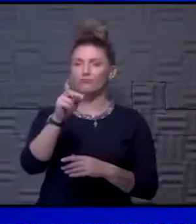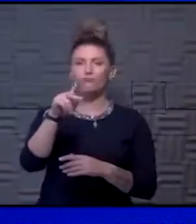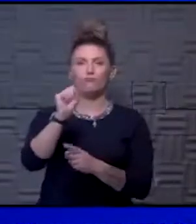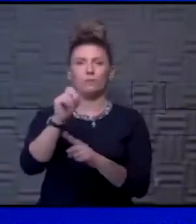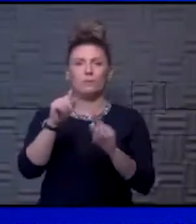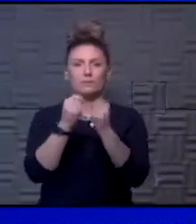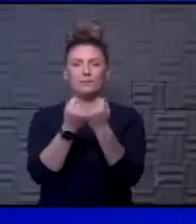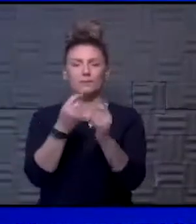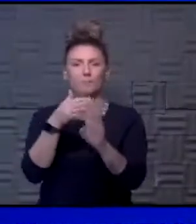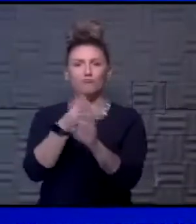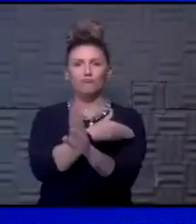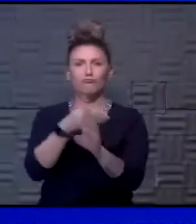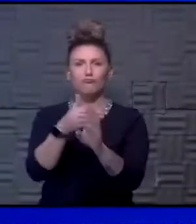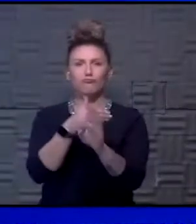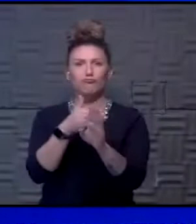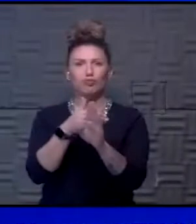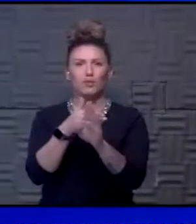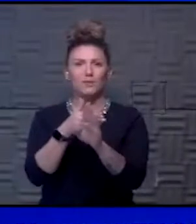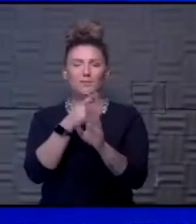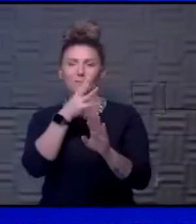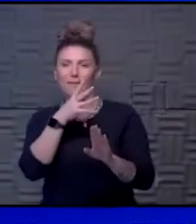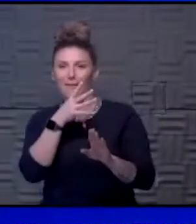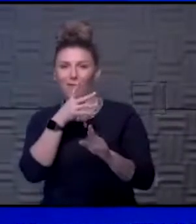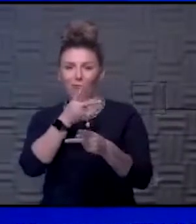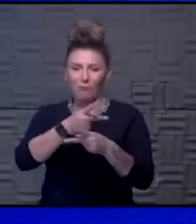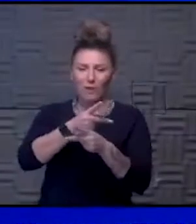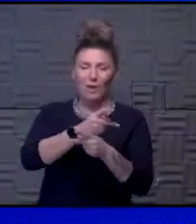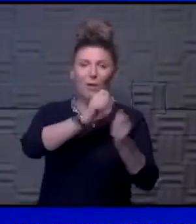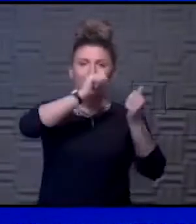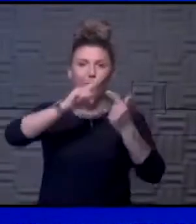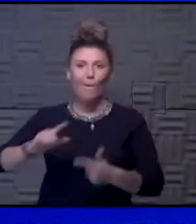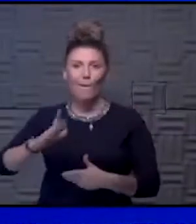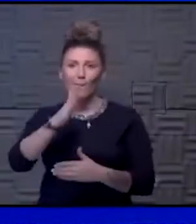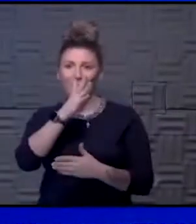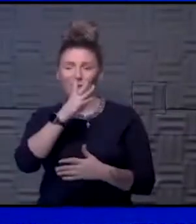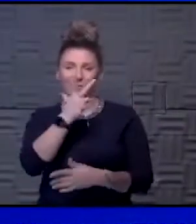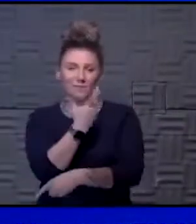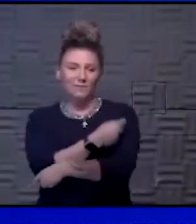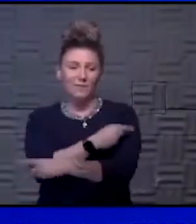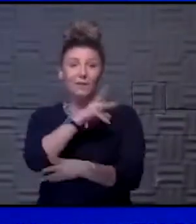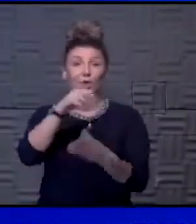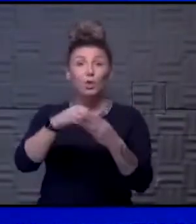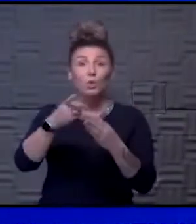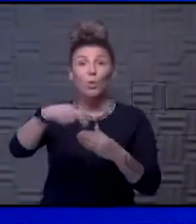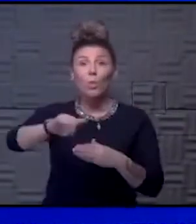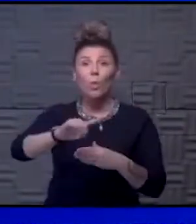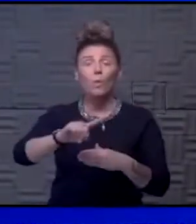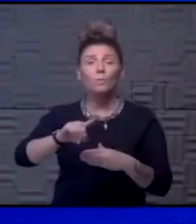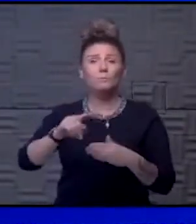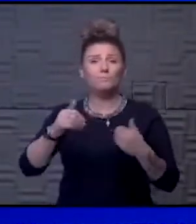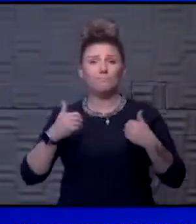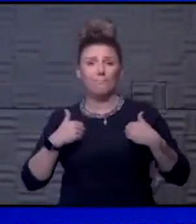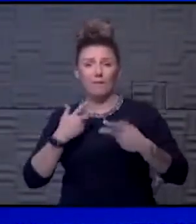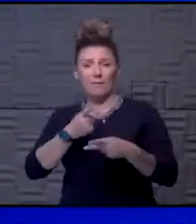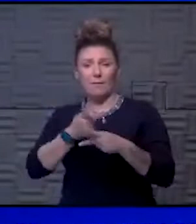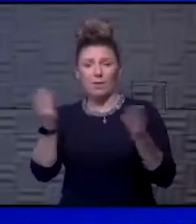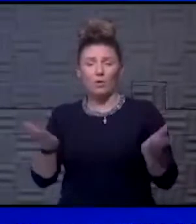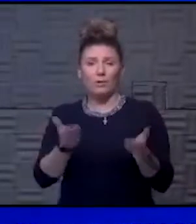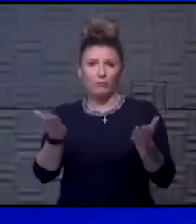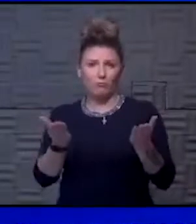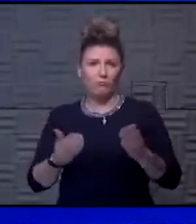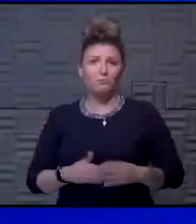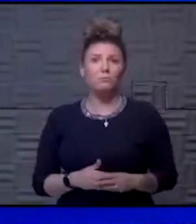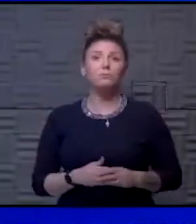of prenatal care that all moms to be get the vaccine, including those that seek care here from